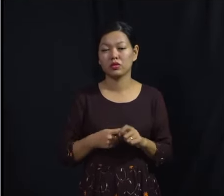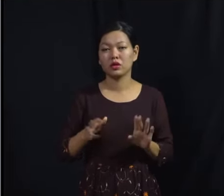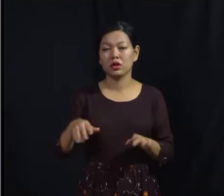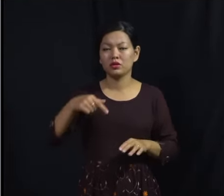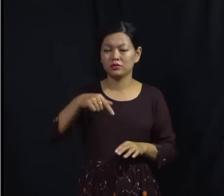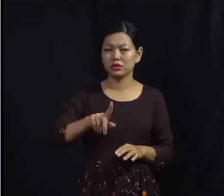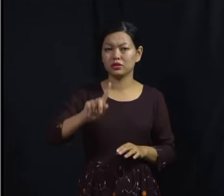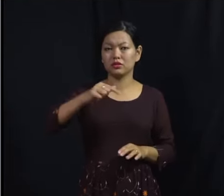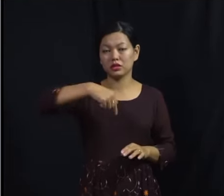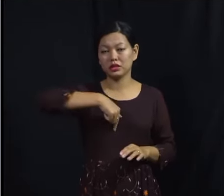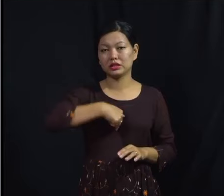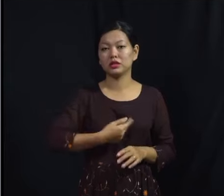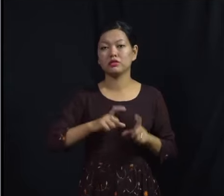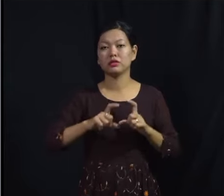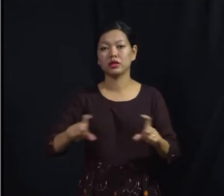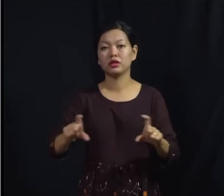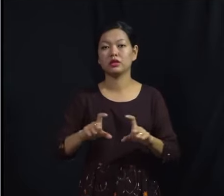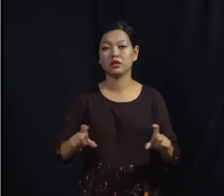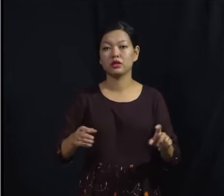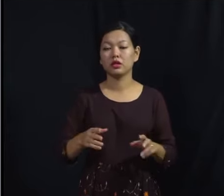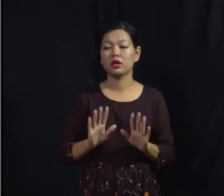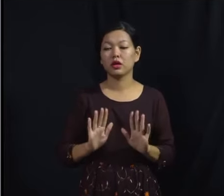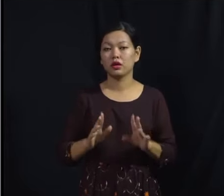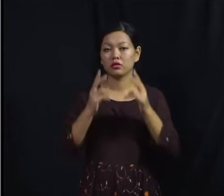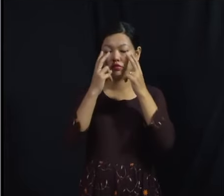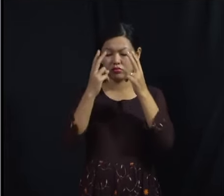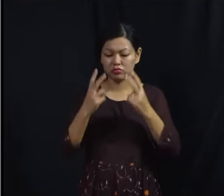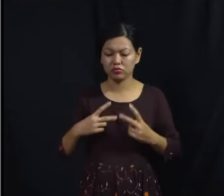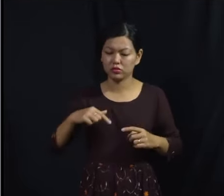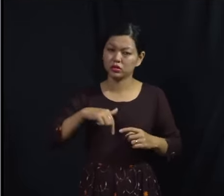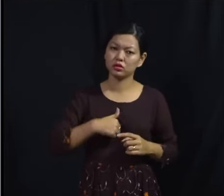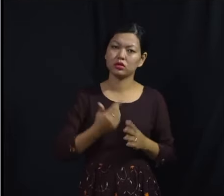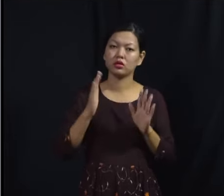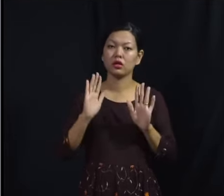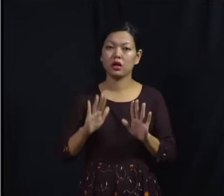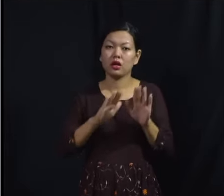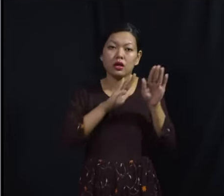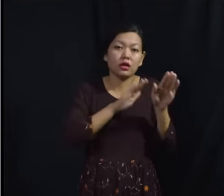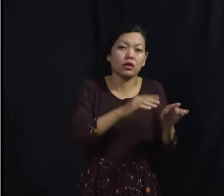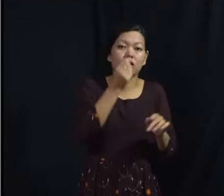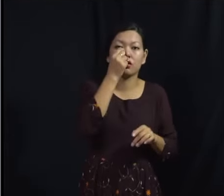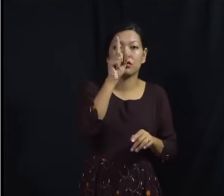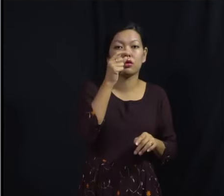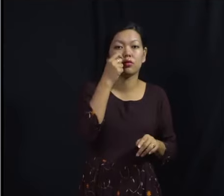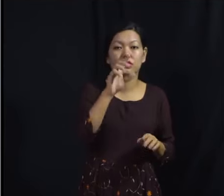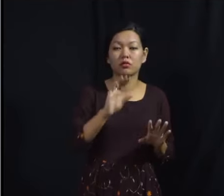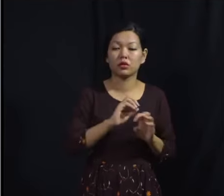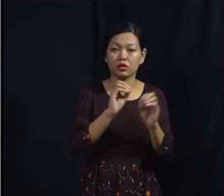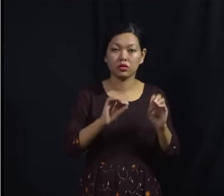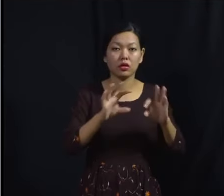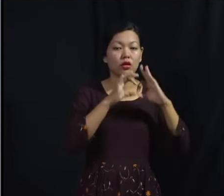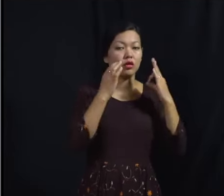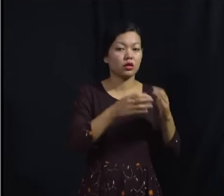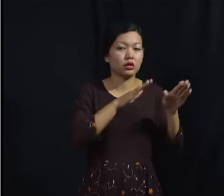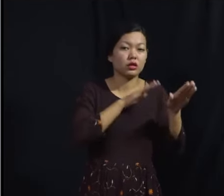father to send her to school. So that's what we have here. And remember, since this is in the setting of a small village, a girl